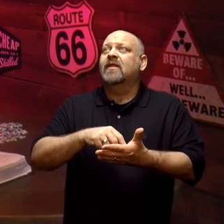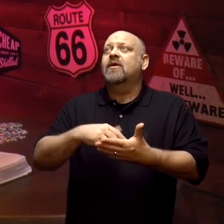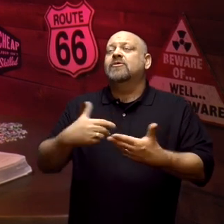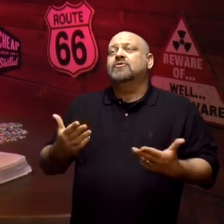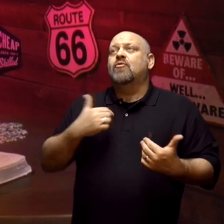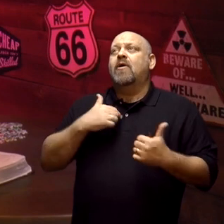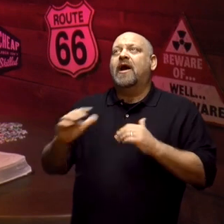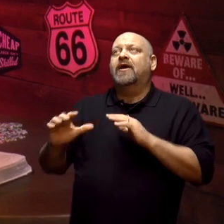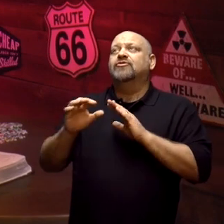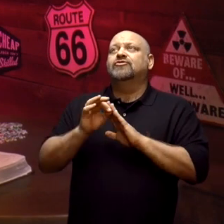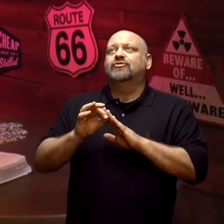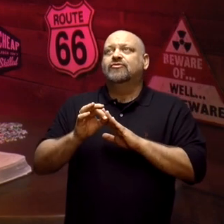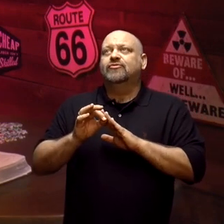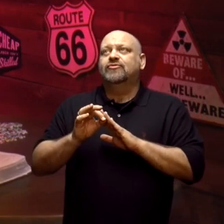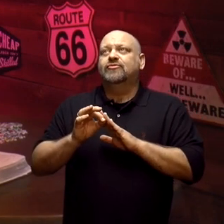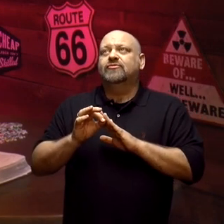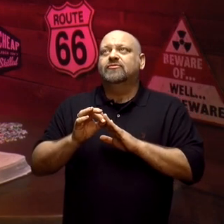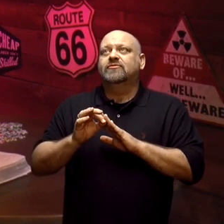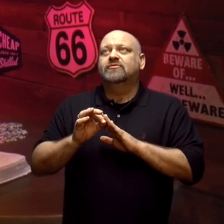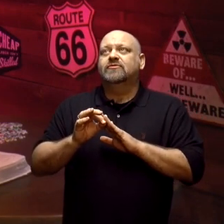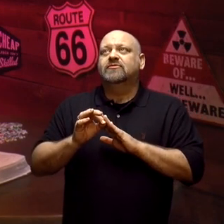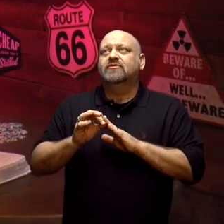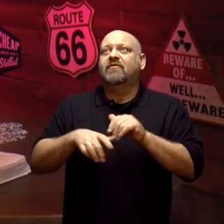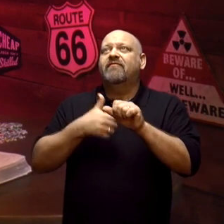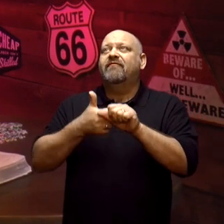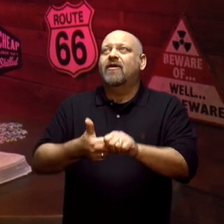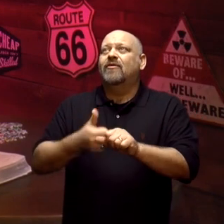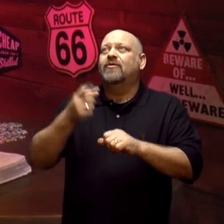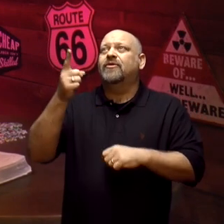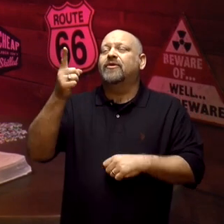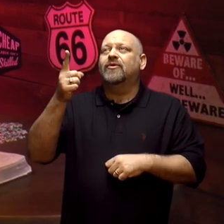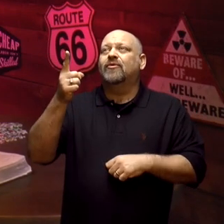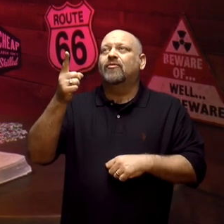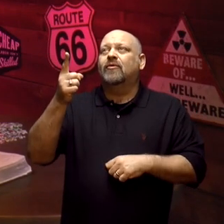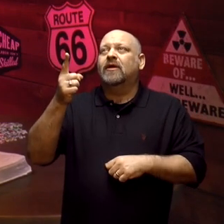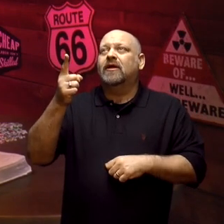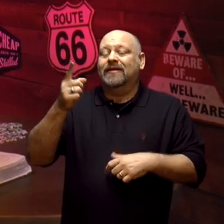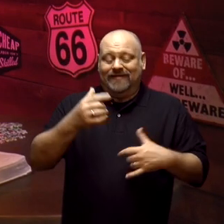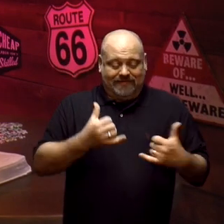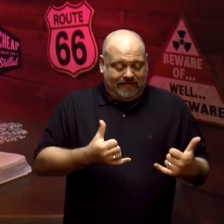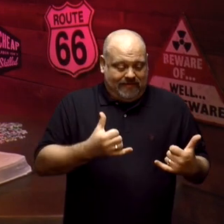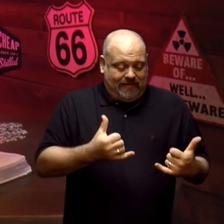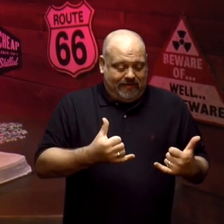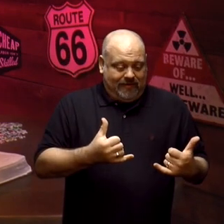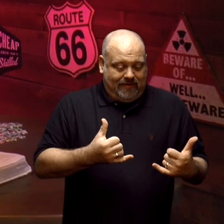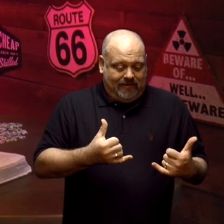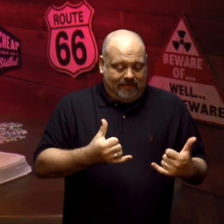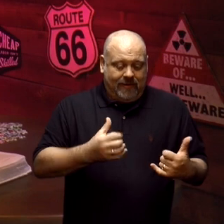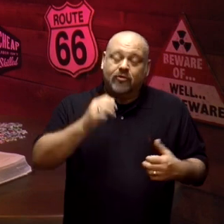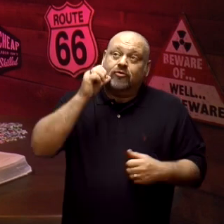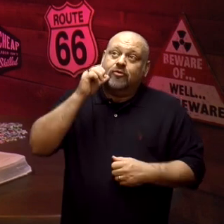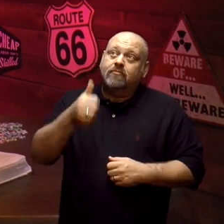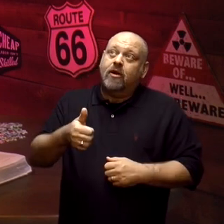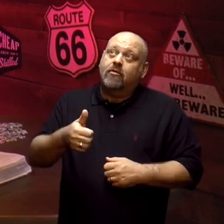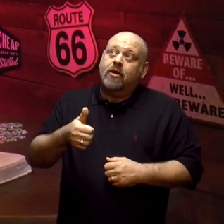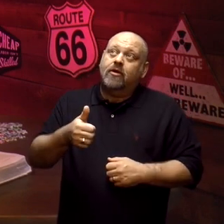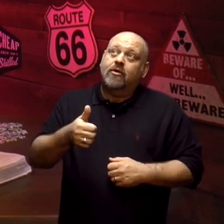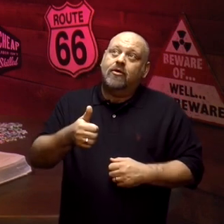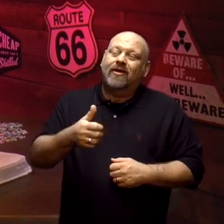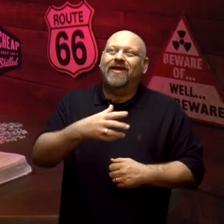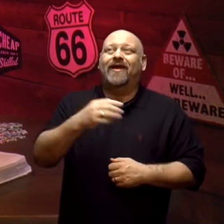And so I choose to follow you today and